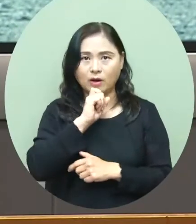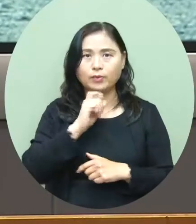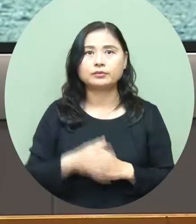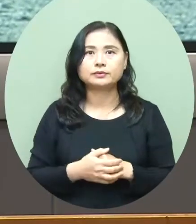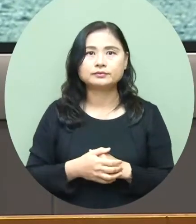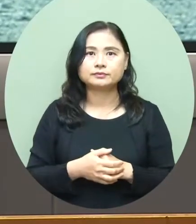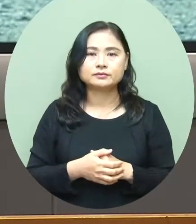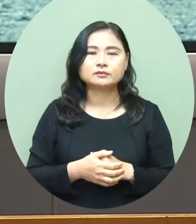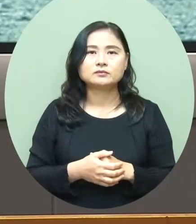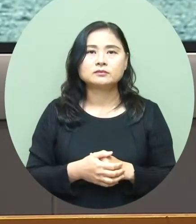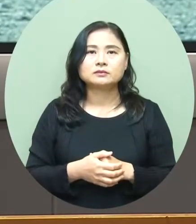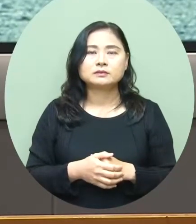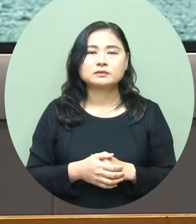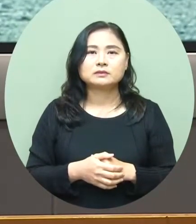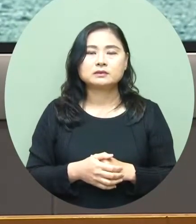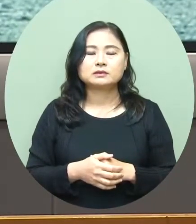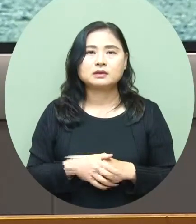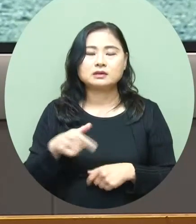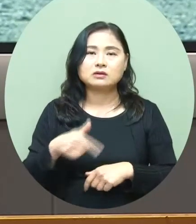RT exercise.